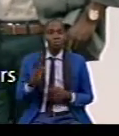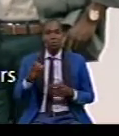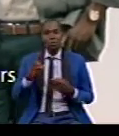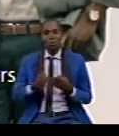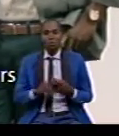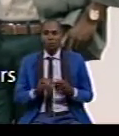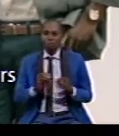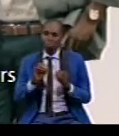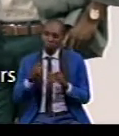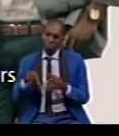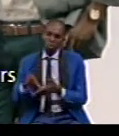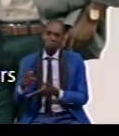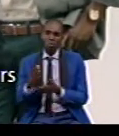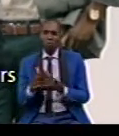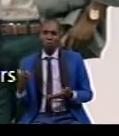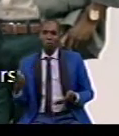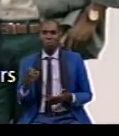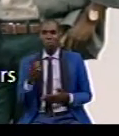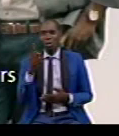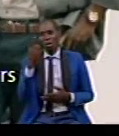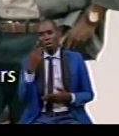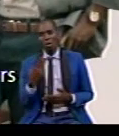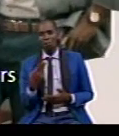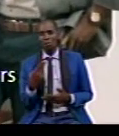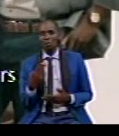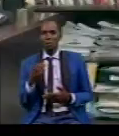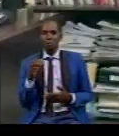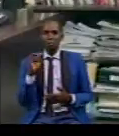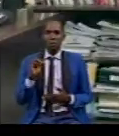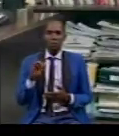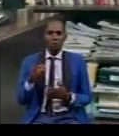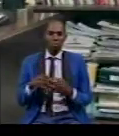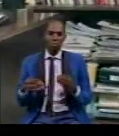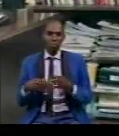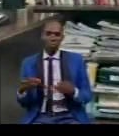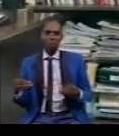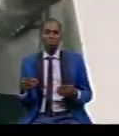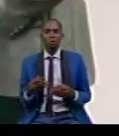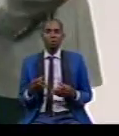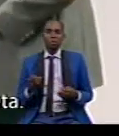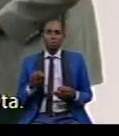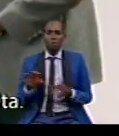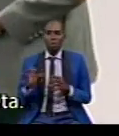'I was there. I attended that crusade, and you know, I heard all those.'"